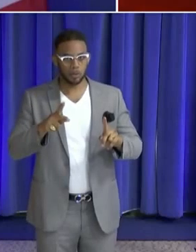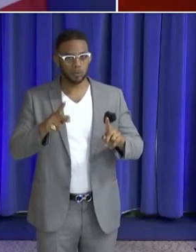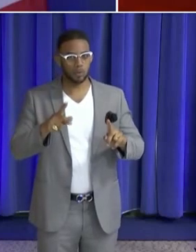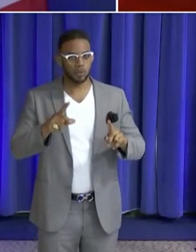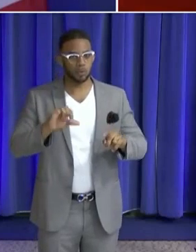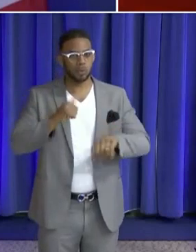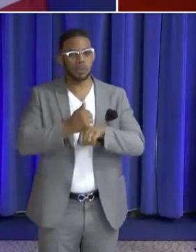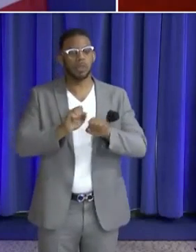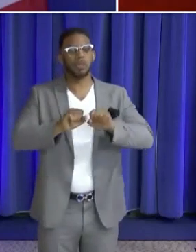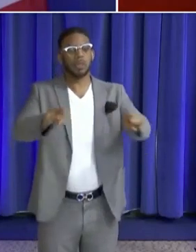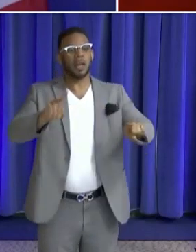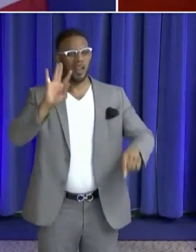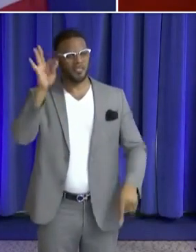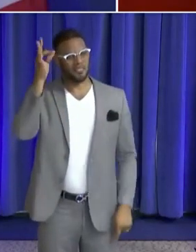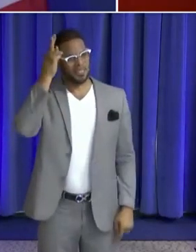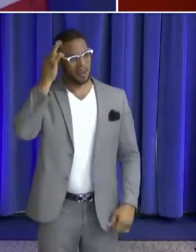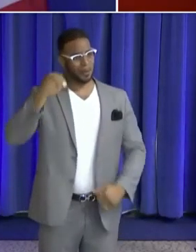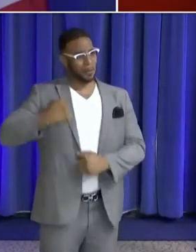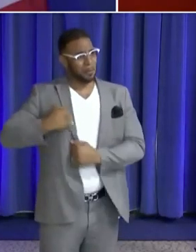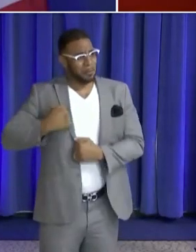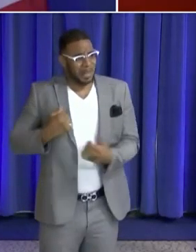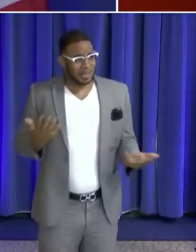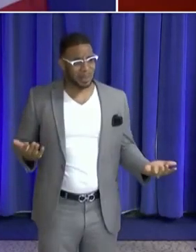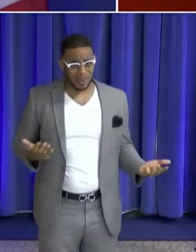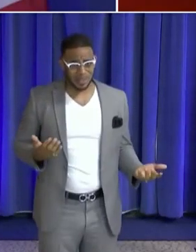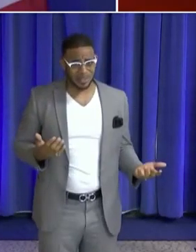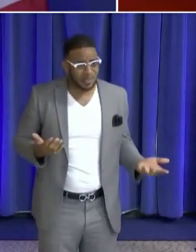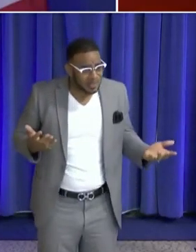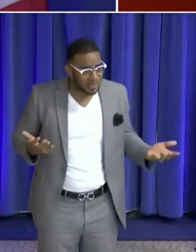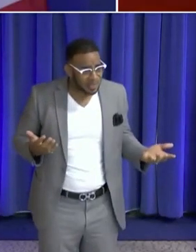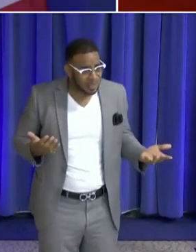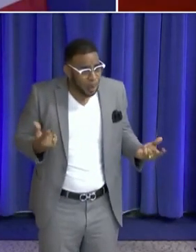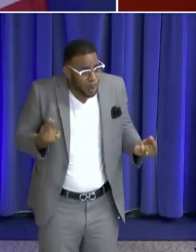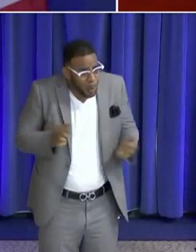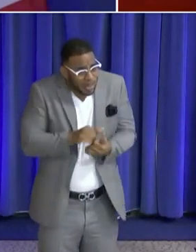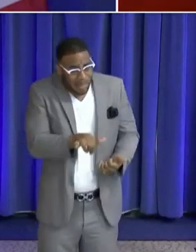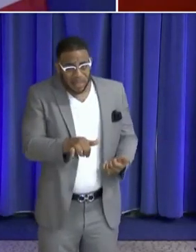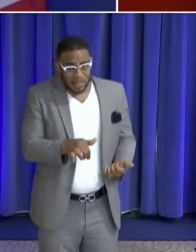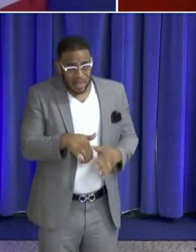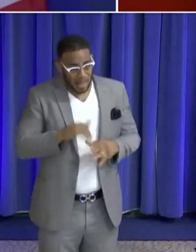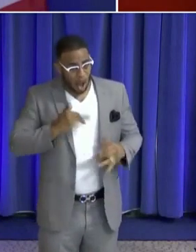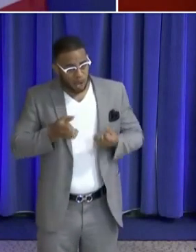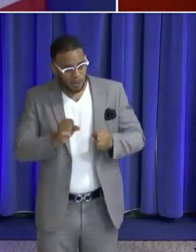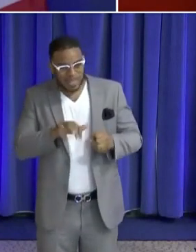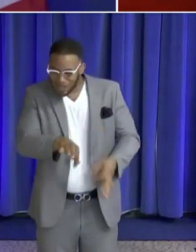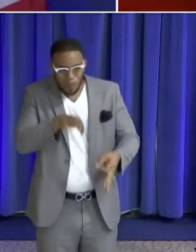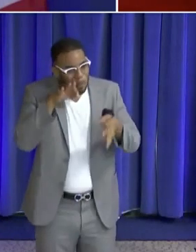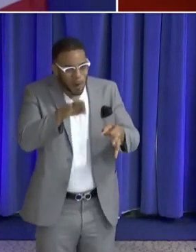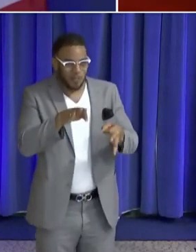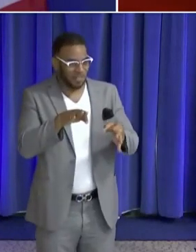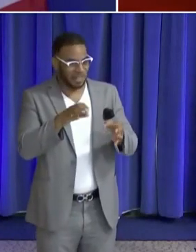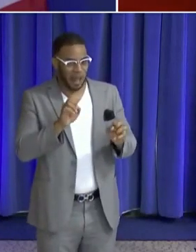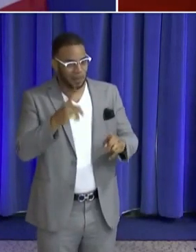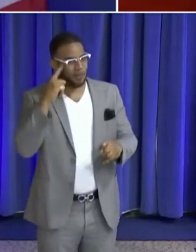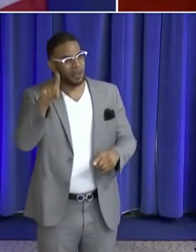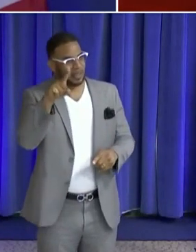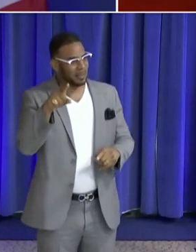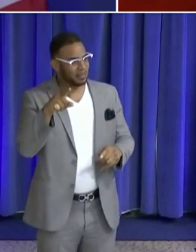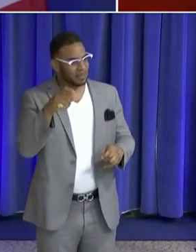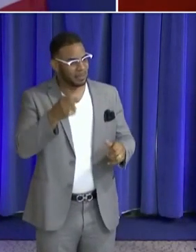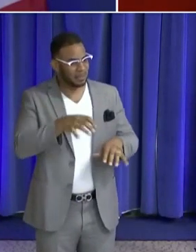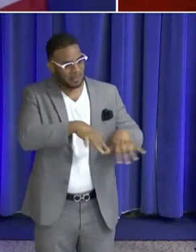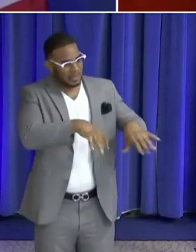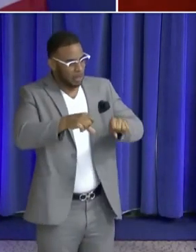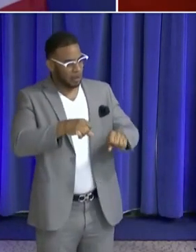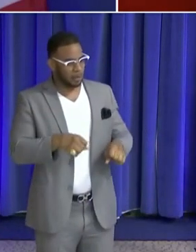deploy federal lawmen, officers into our streets. This is a perfect opportunity for him. There's a